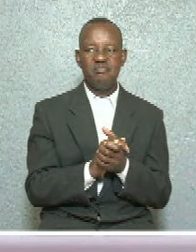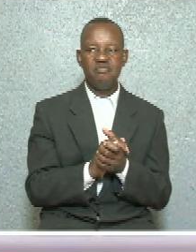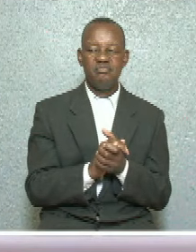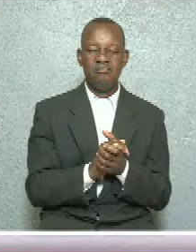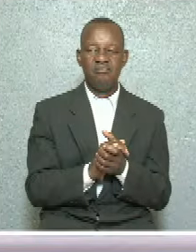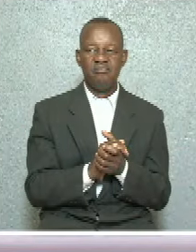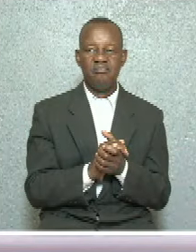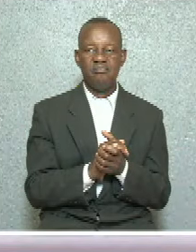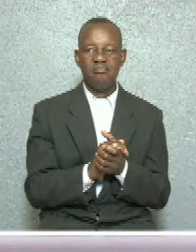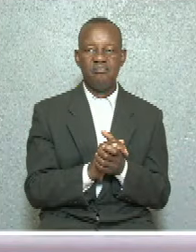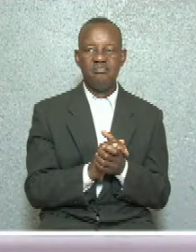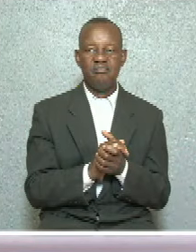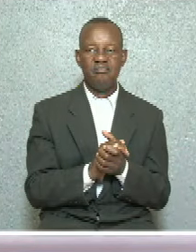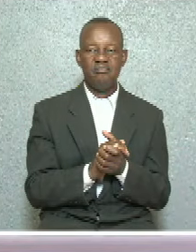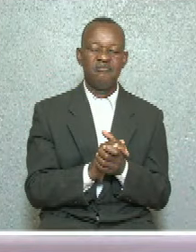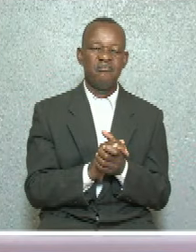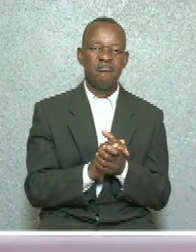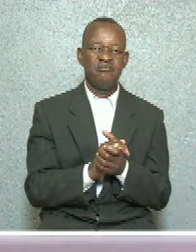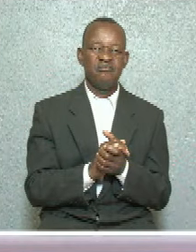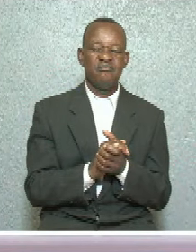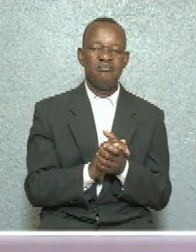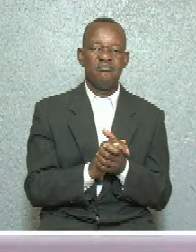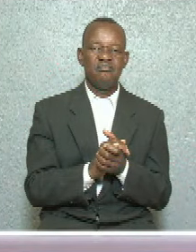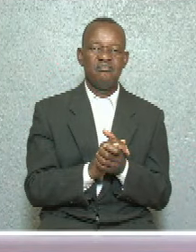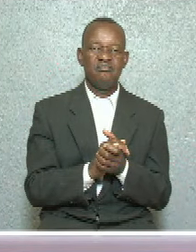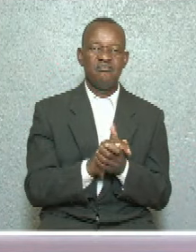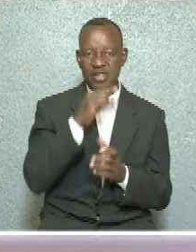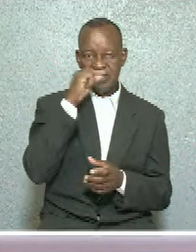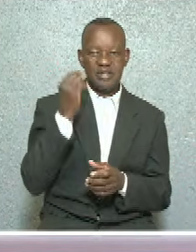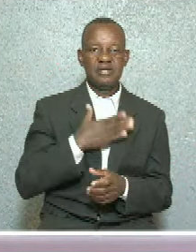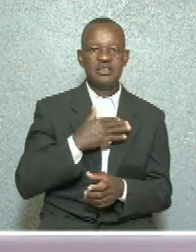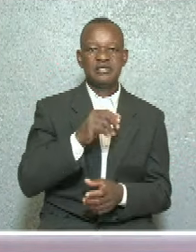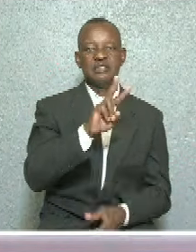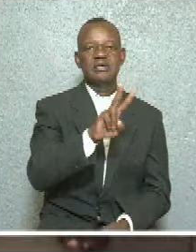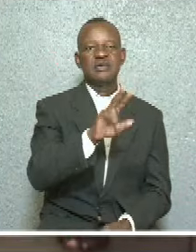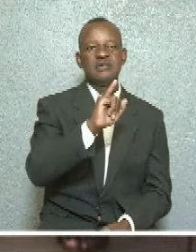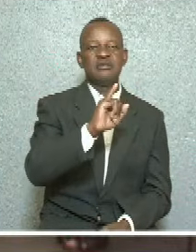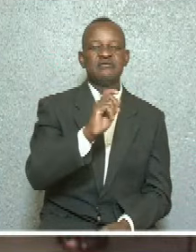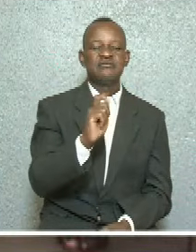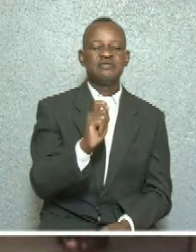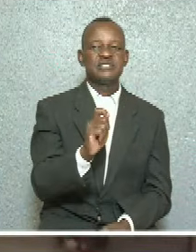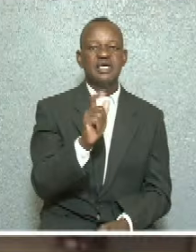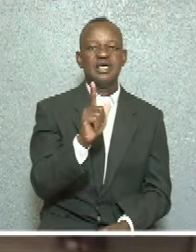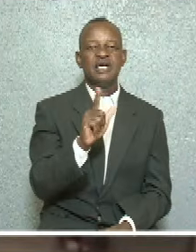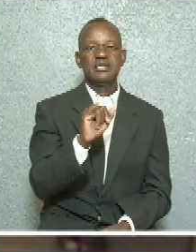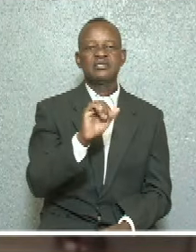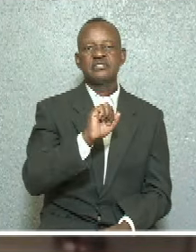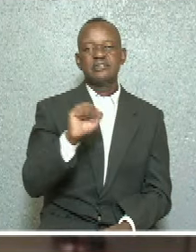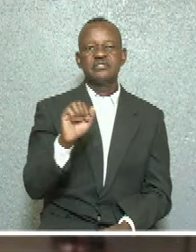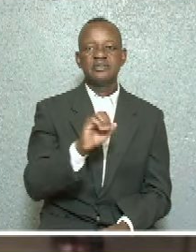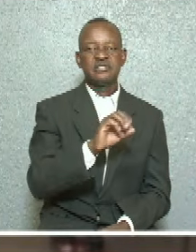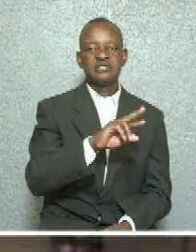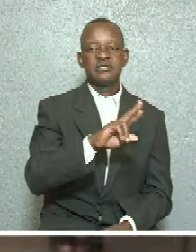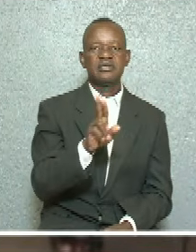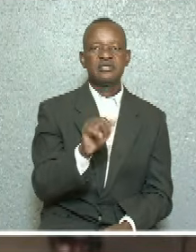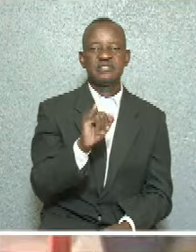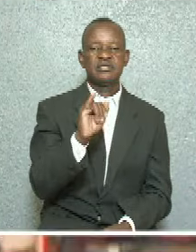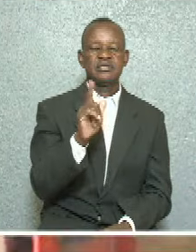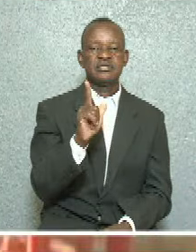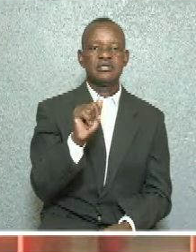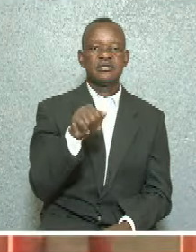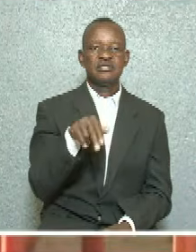Yeah, my name is Vitalis Shilungani. And I actually came here, it's MJ that called me. So